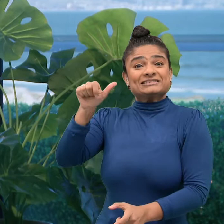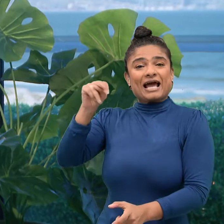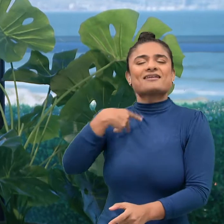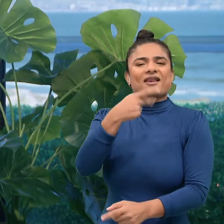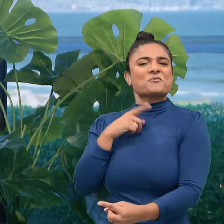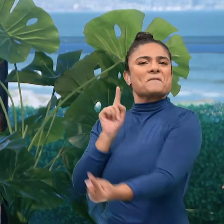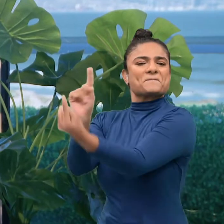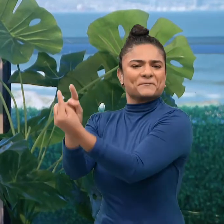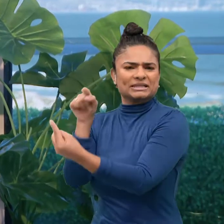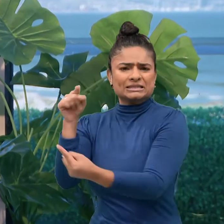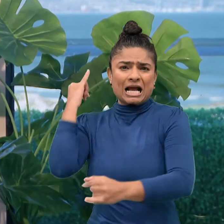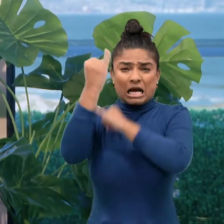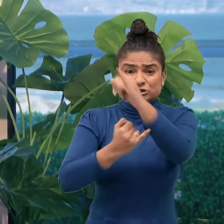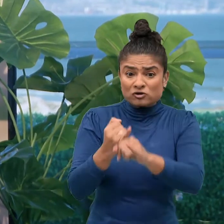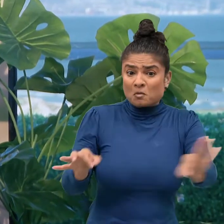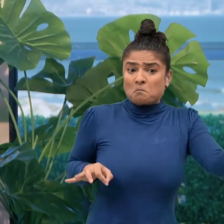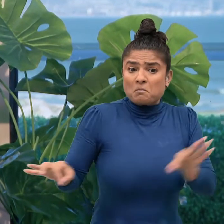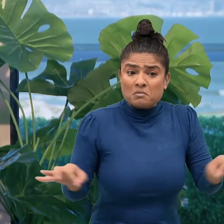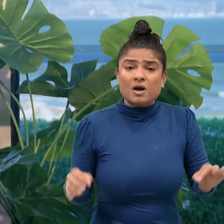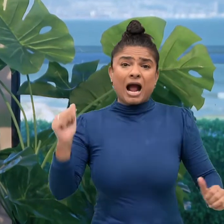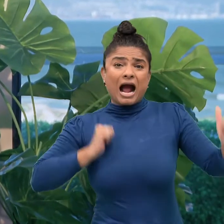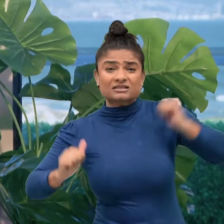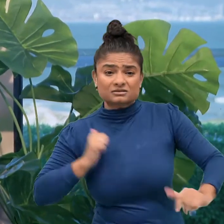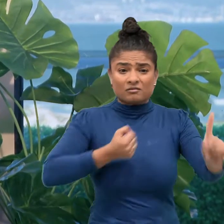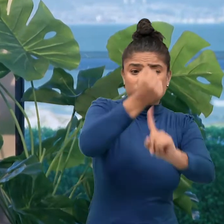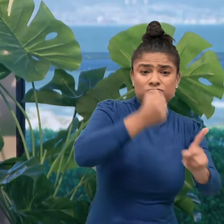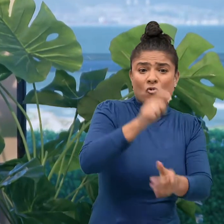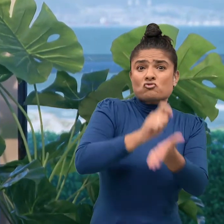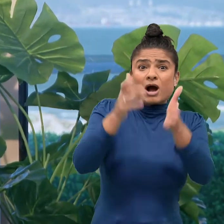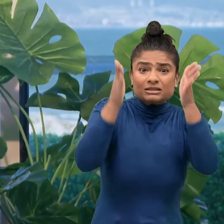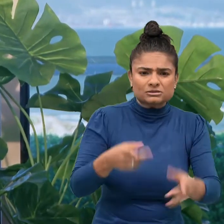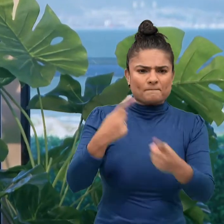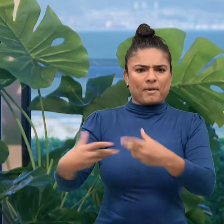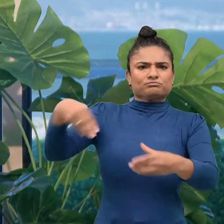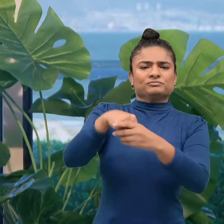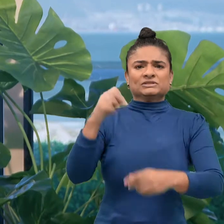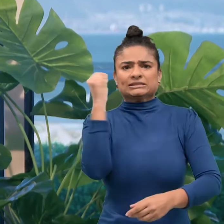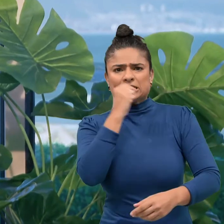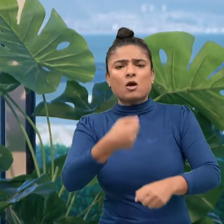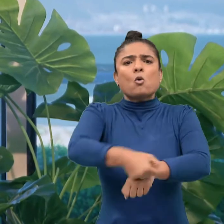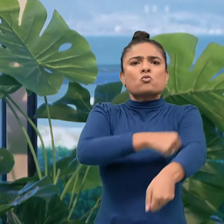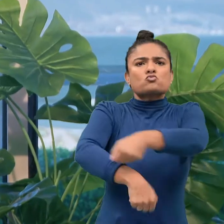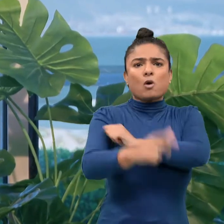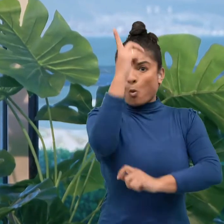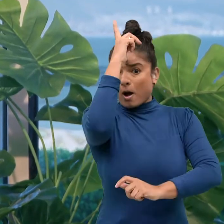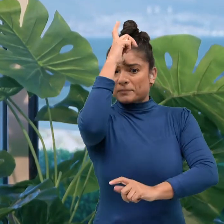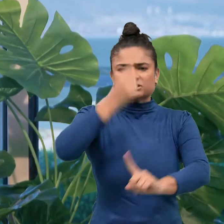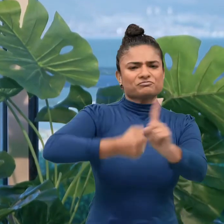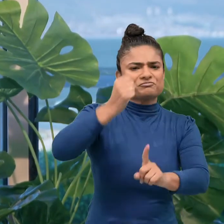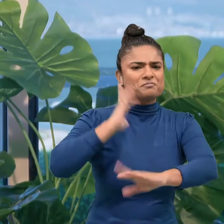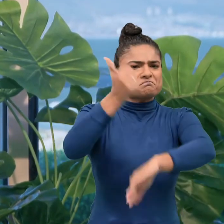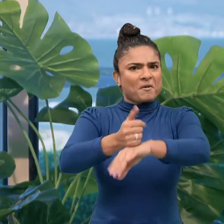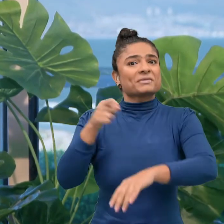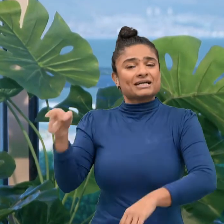meet Sanele Junior Xaba, international model, actor, activist, writer, content creator, and Rolled Sleeves Outreach